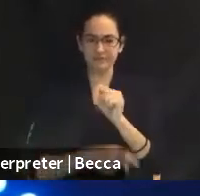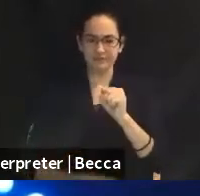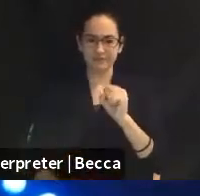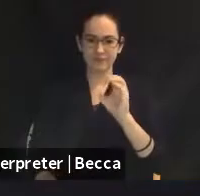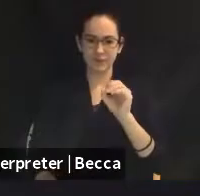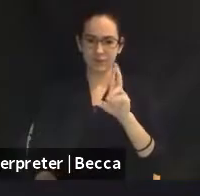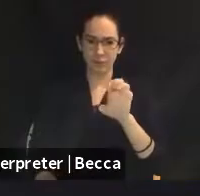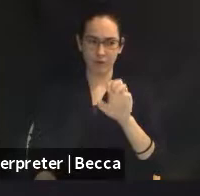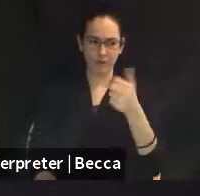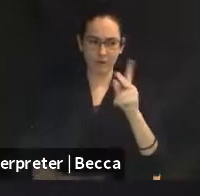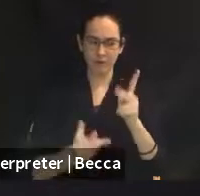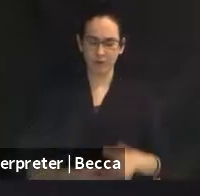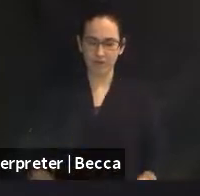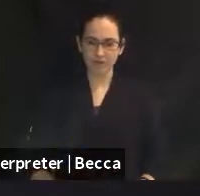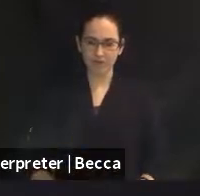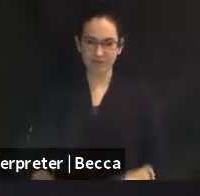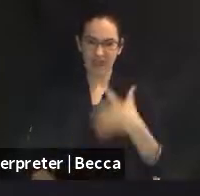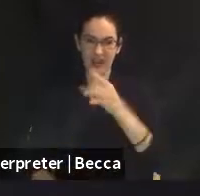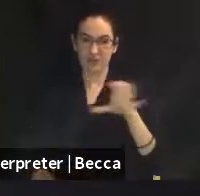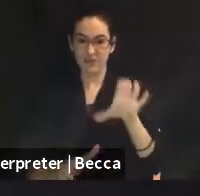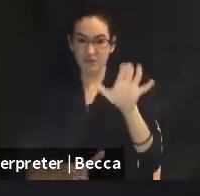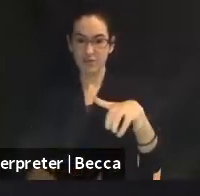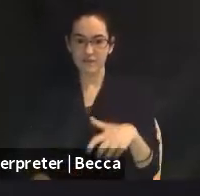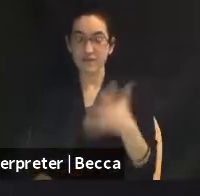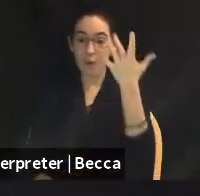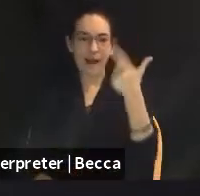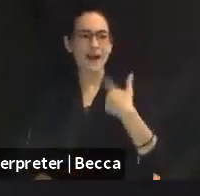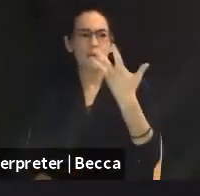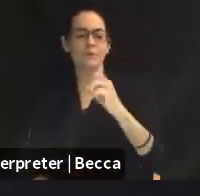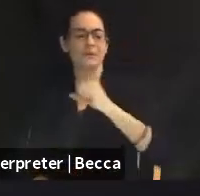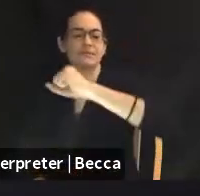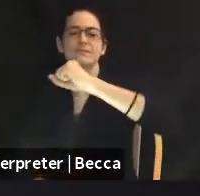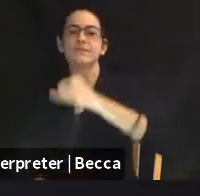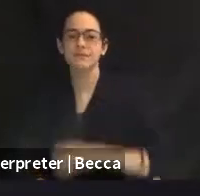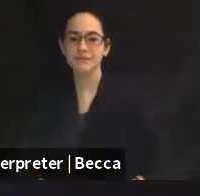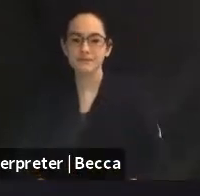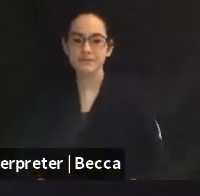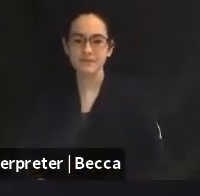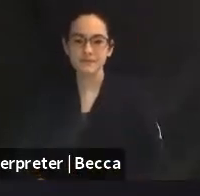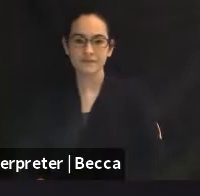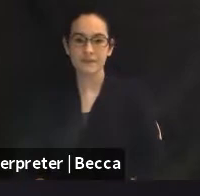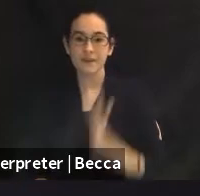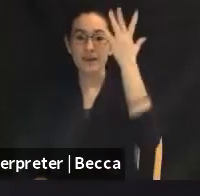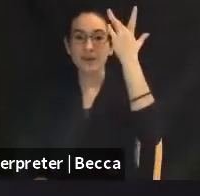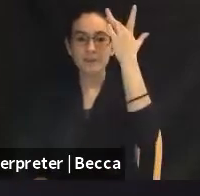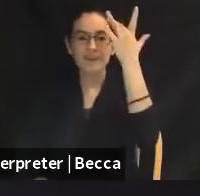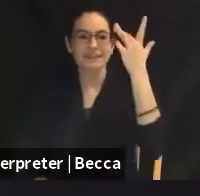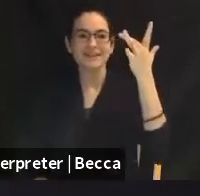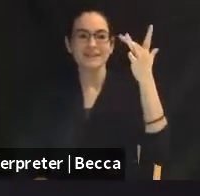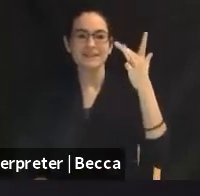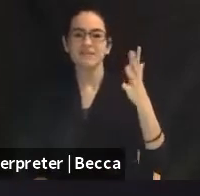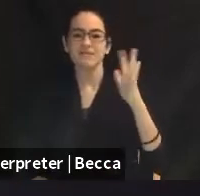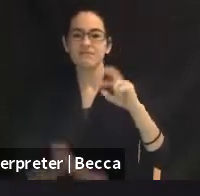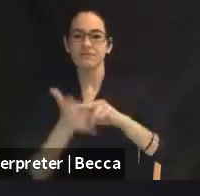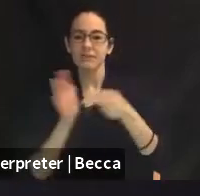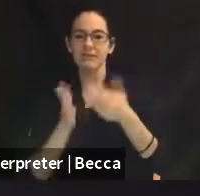I don't like to keep score because I don't want to be defensive, because it feeds a part of me that is unhealthy. Because